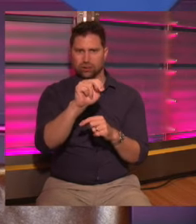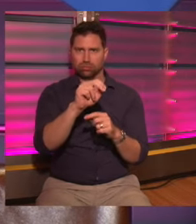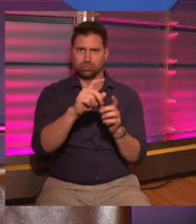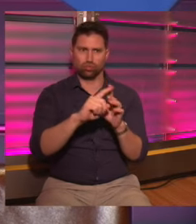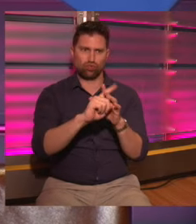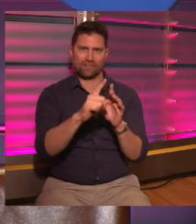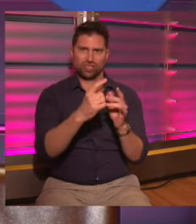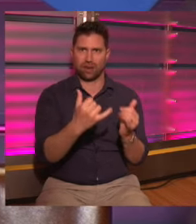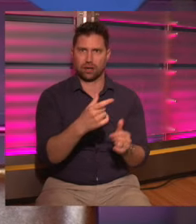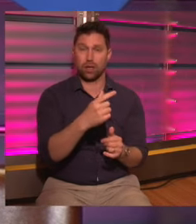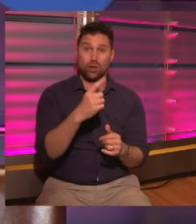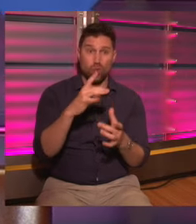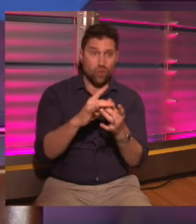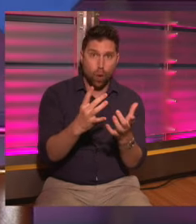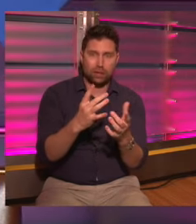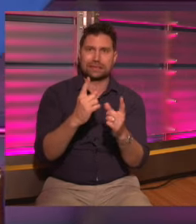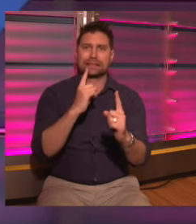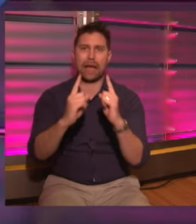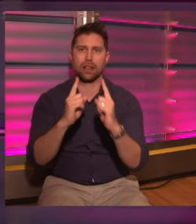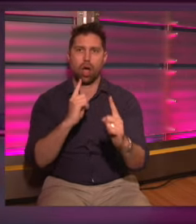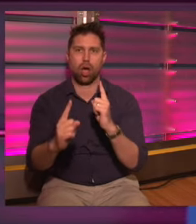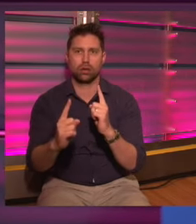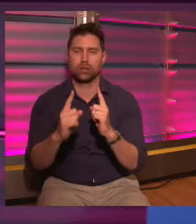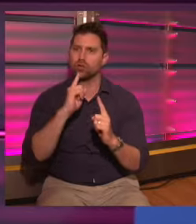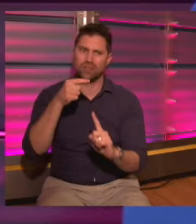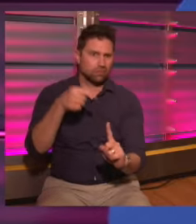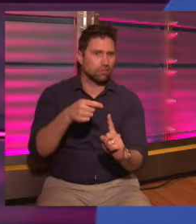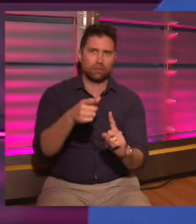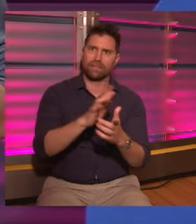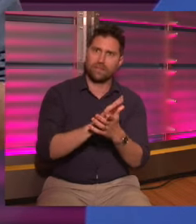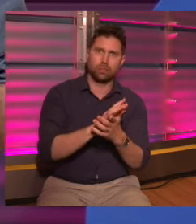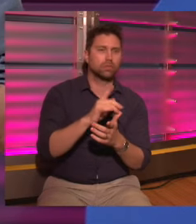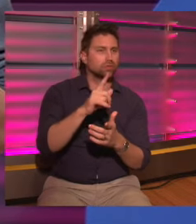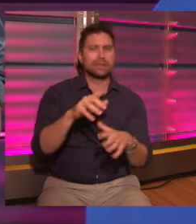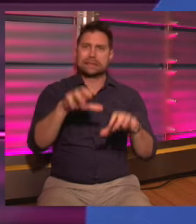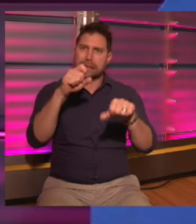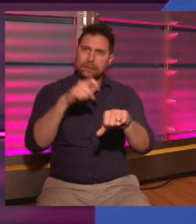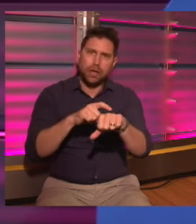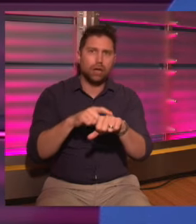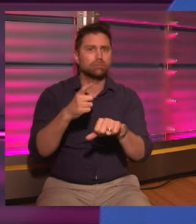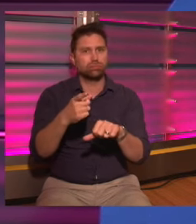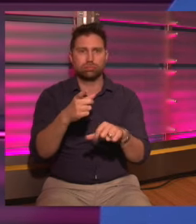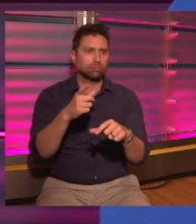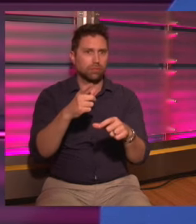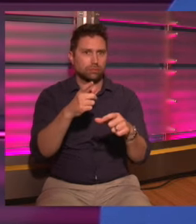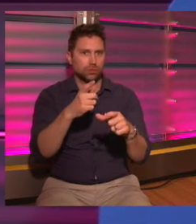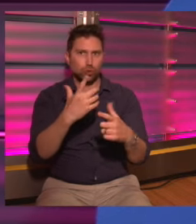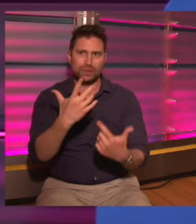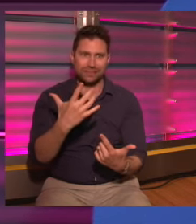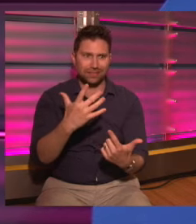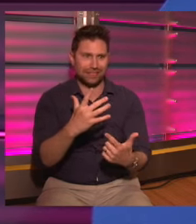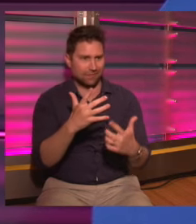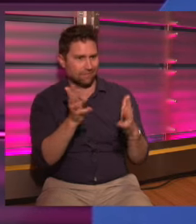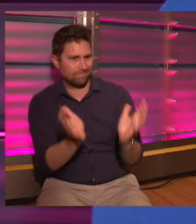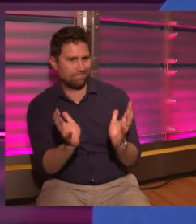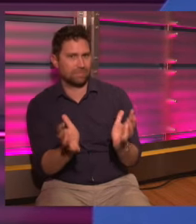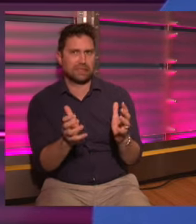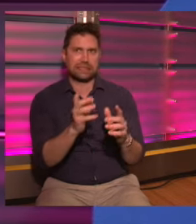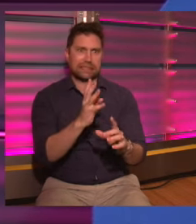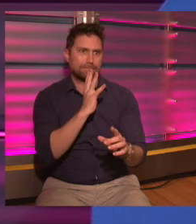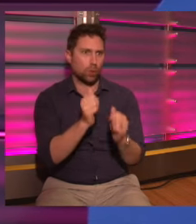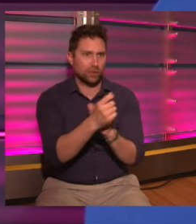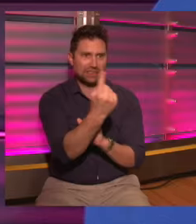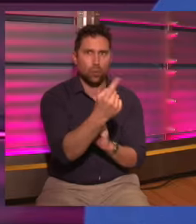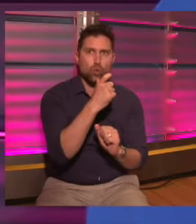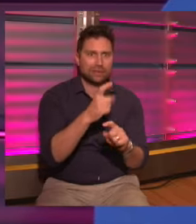is dialogue. And that's what this film to us was always about, was about going in and taking the time to speak with somebody who's different than you,